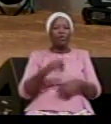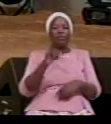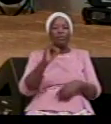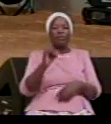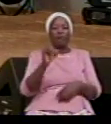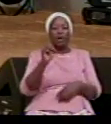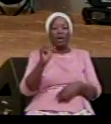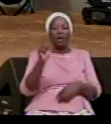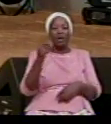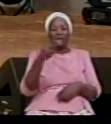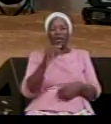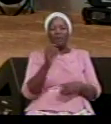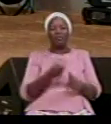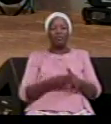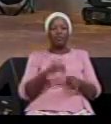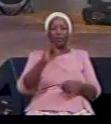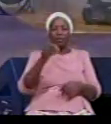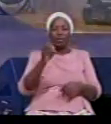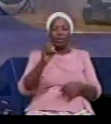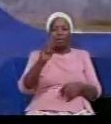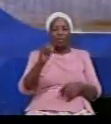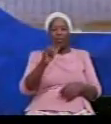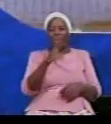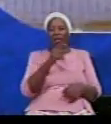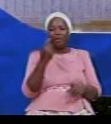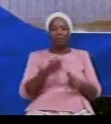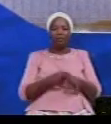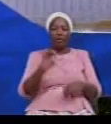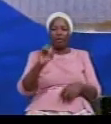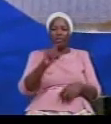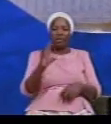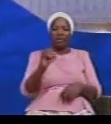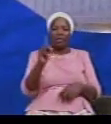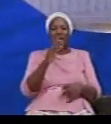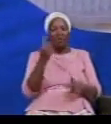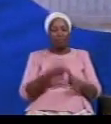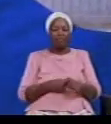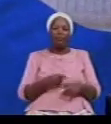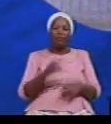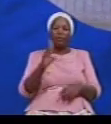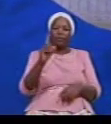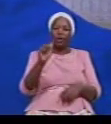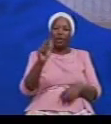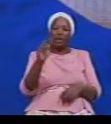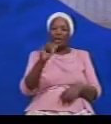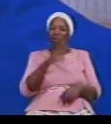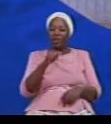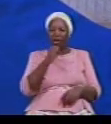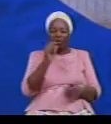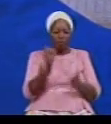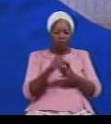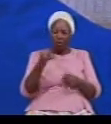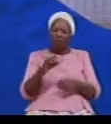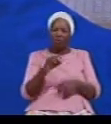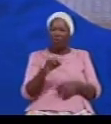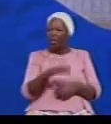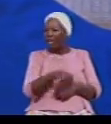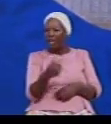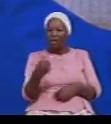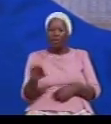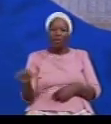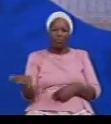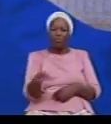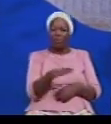Jeremiah, from Ezekiel, from Daniel. They were not the words of Isaiah. They were not the words of Ezekiel. They were not the words